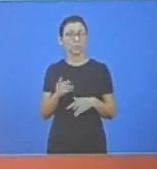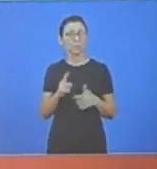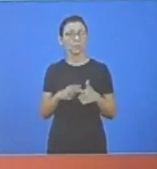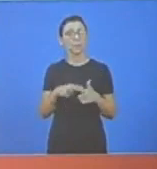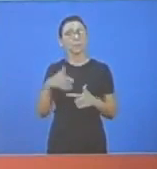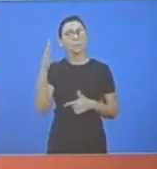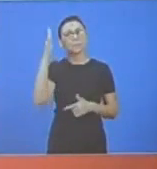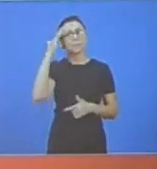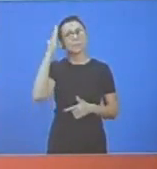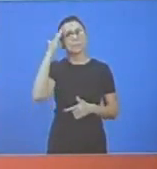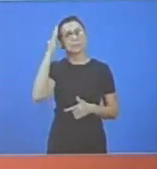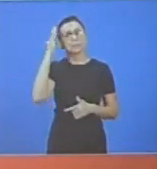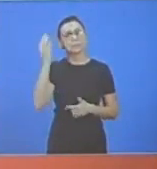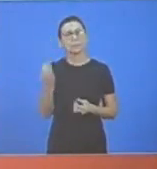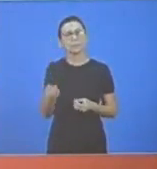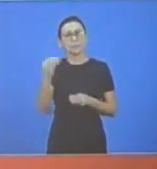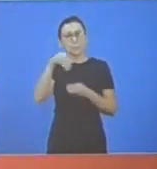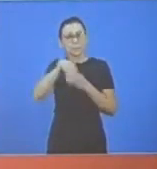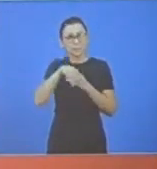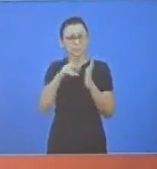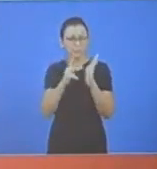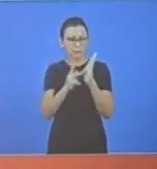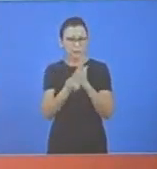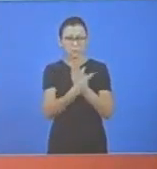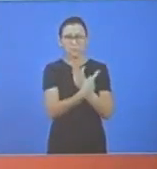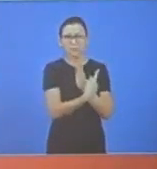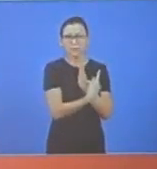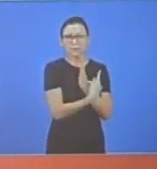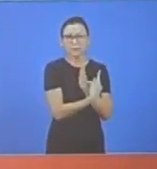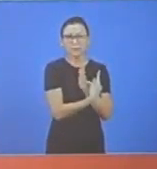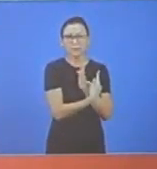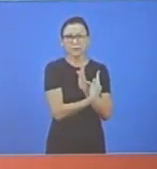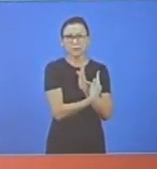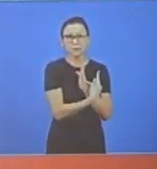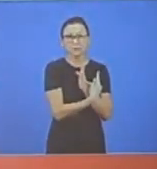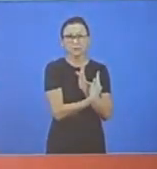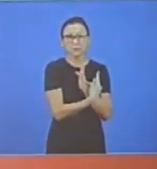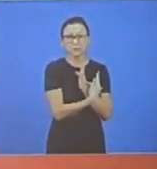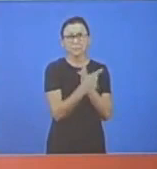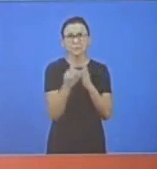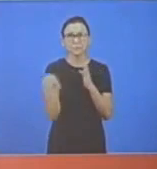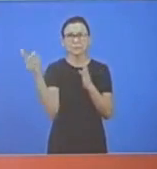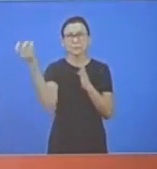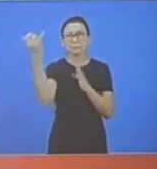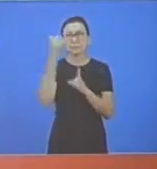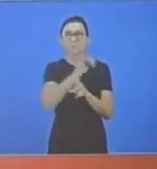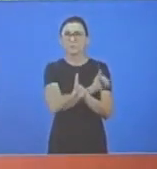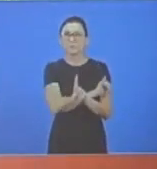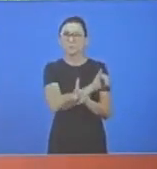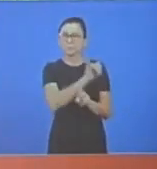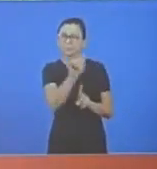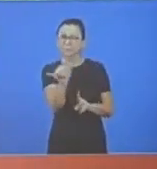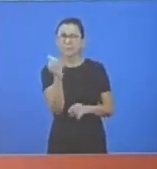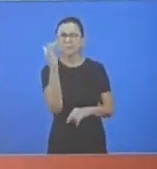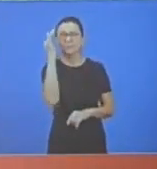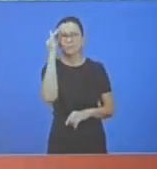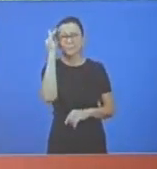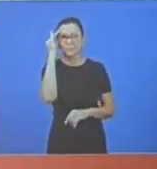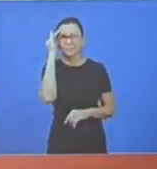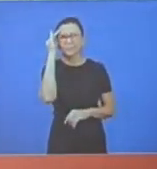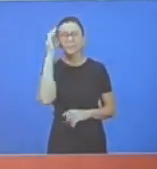Many understood and gave glory to God because they understand what is inside the project. It's